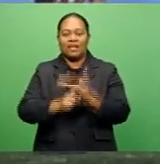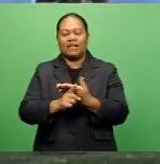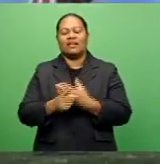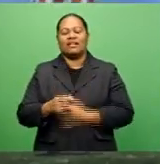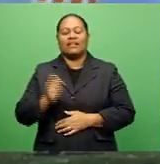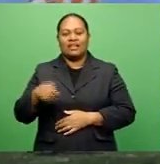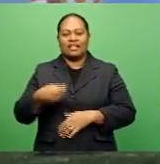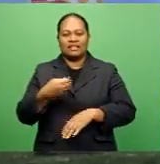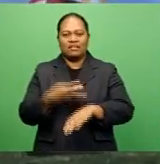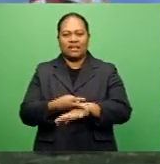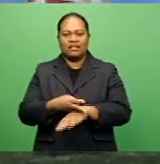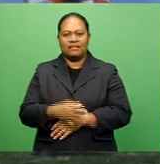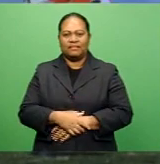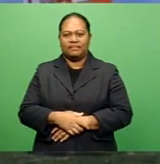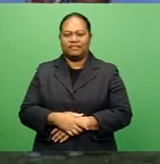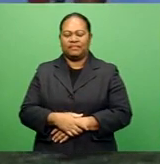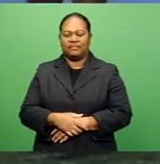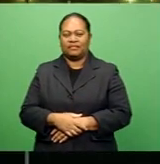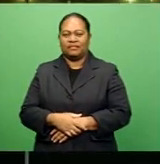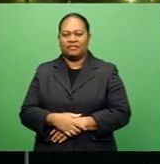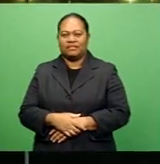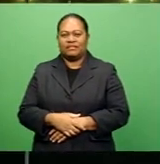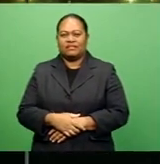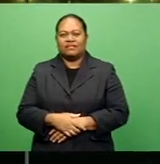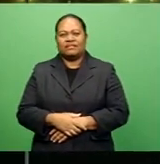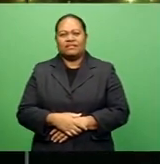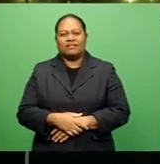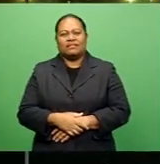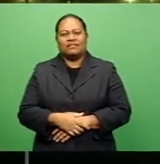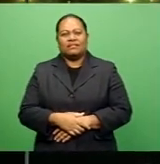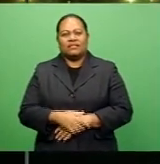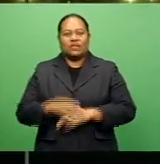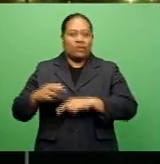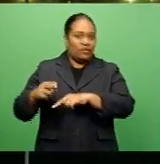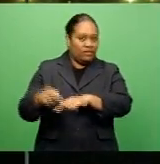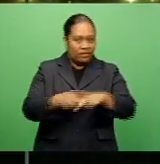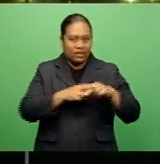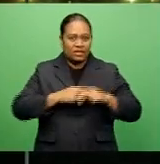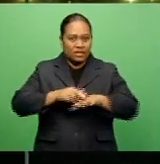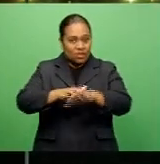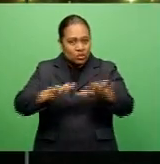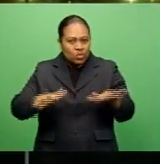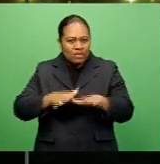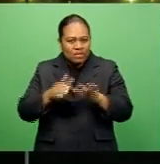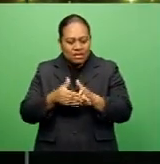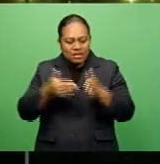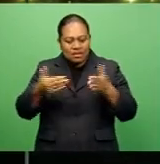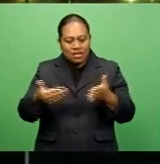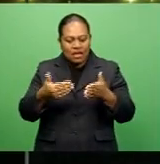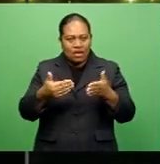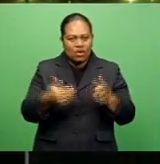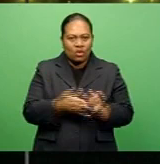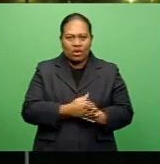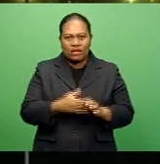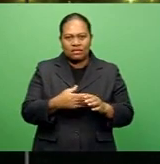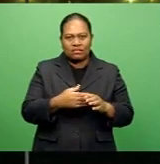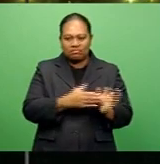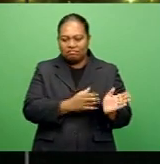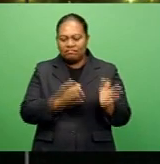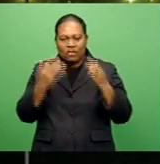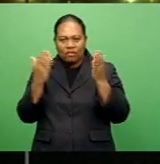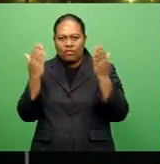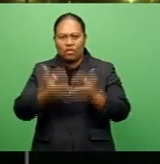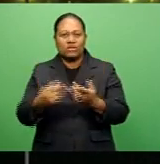Venina Rakautonga, FBC Sports. Fiji swimming has now shifted its focus to the 2023